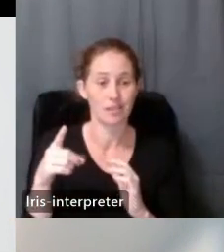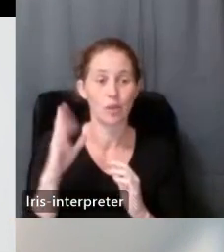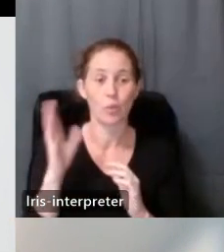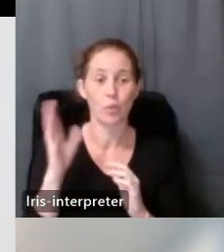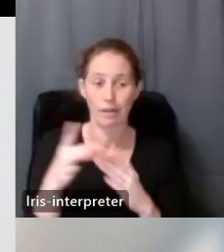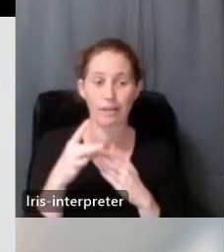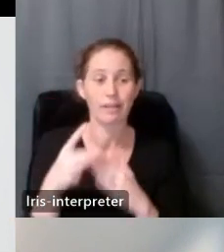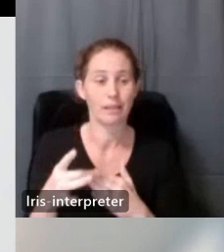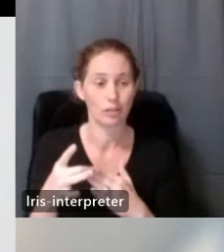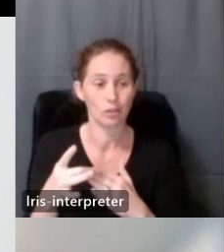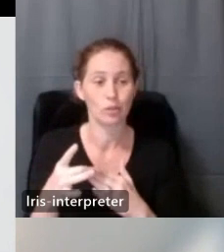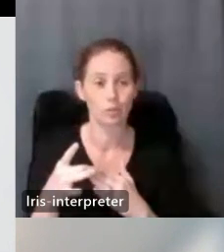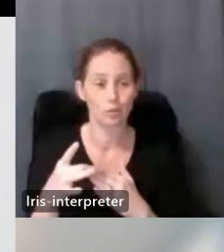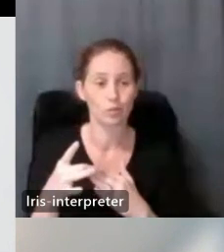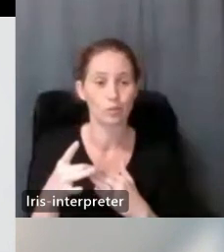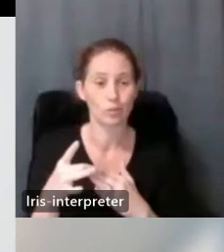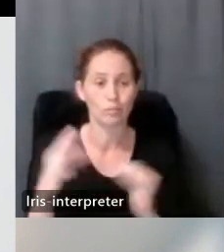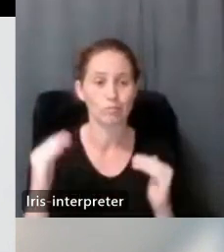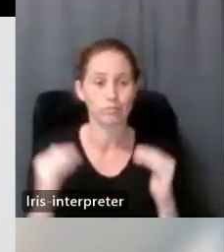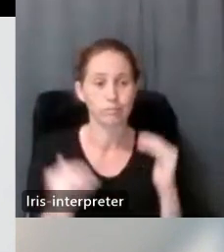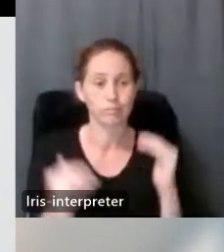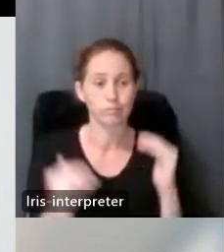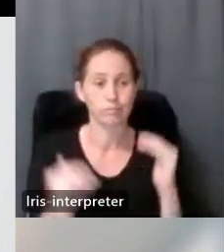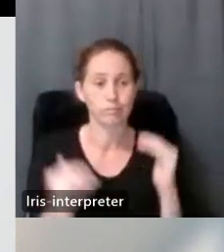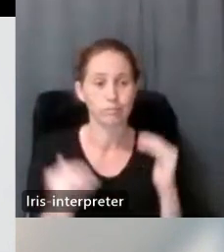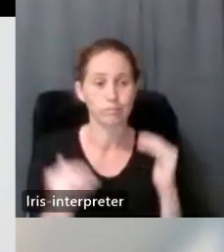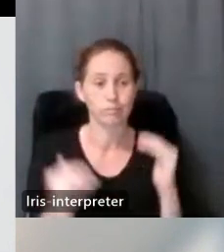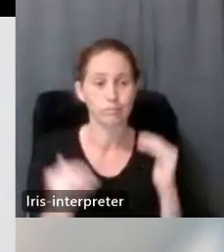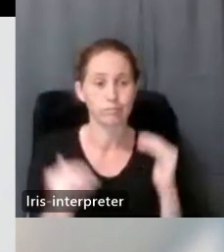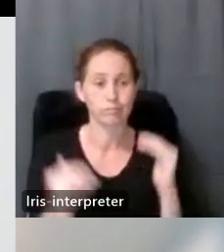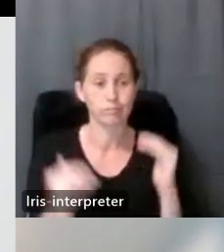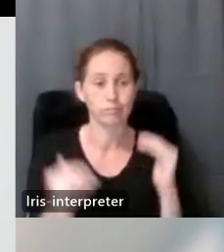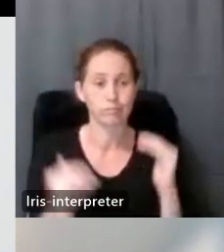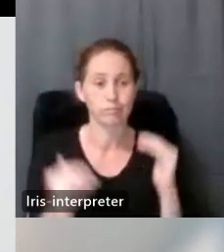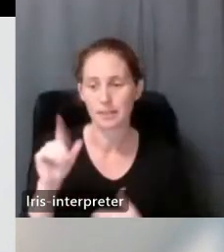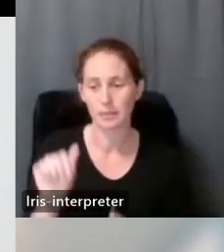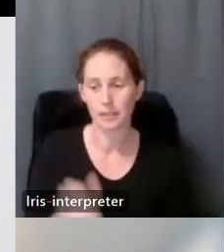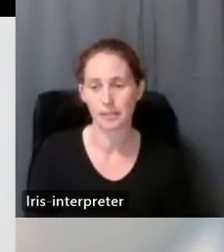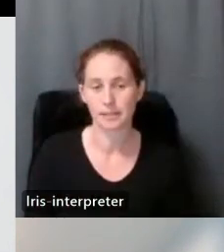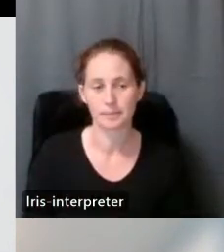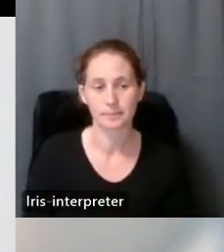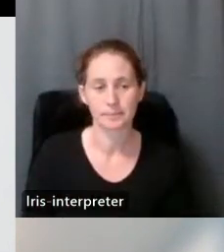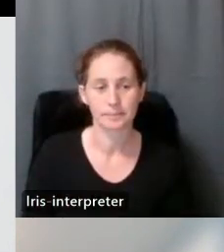to disproportionate harm to people with disabilities.